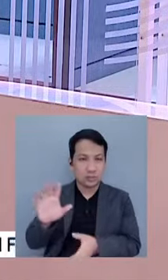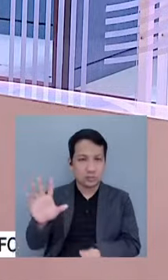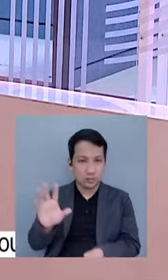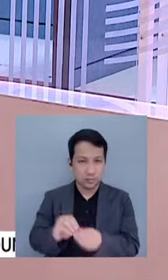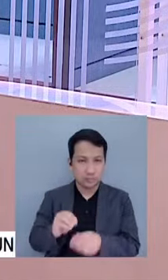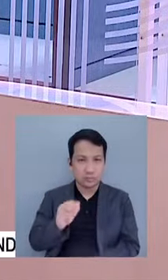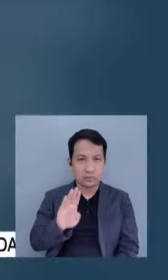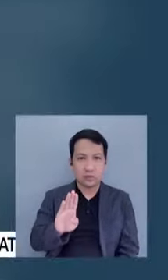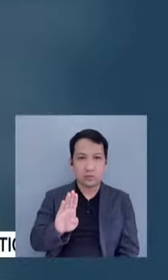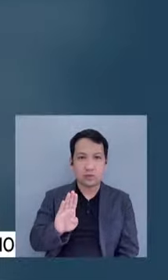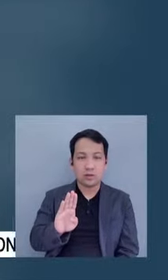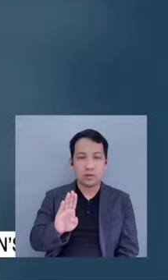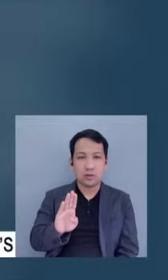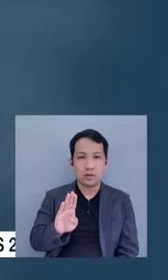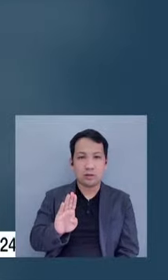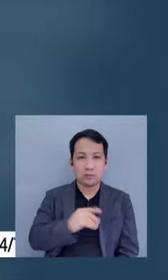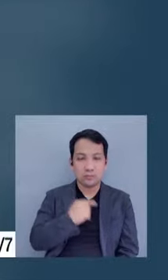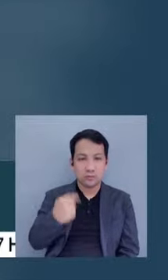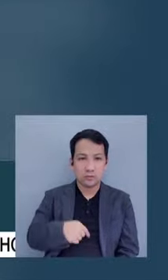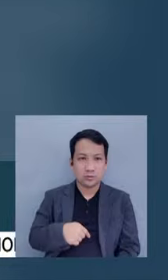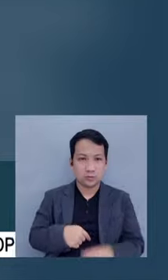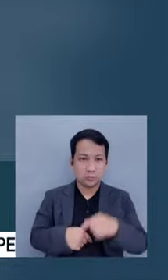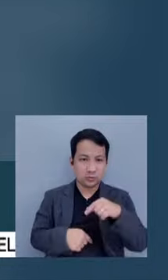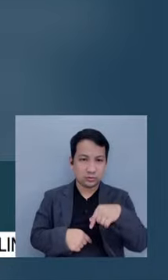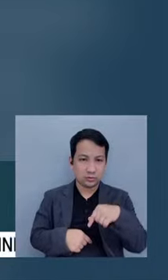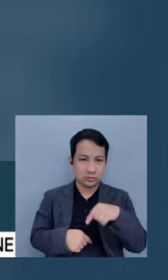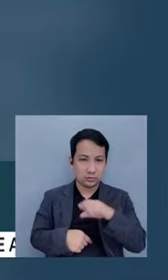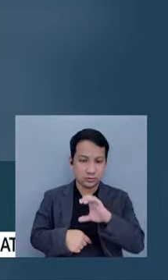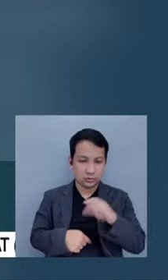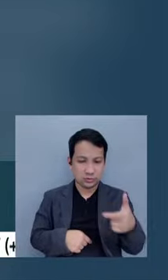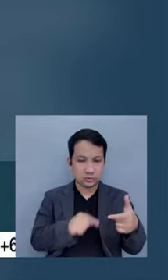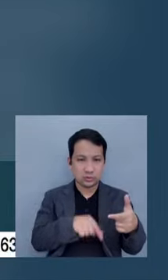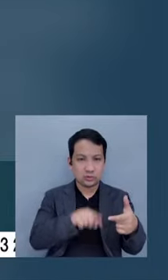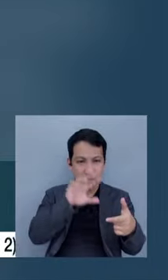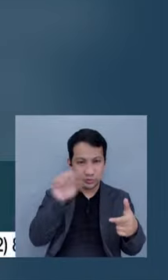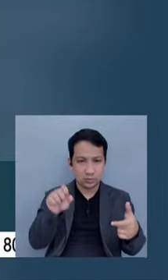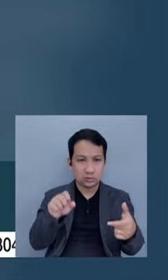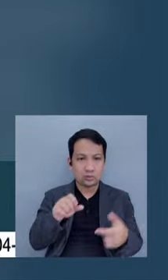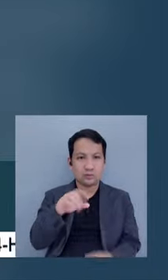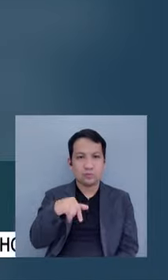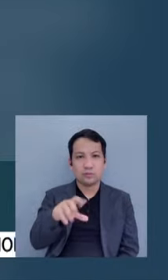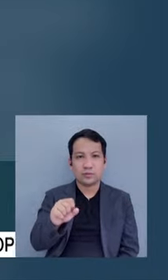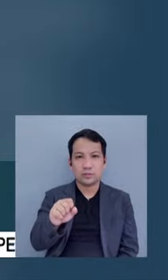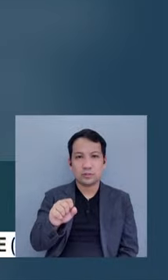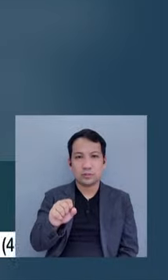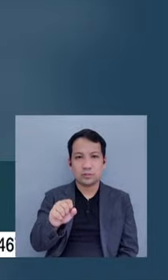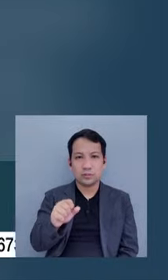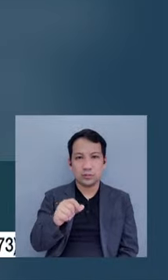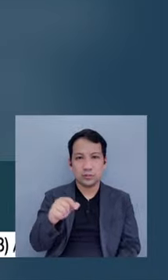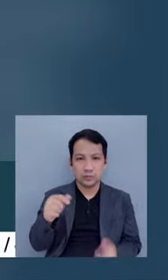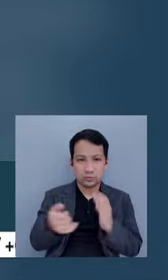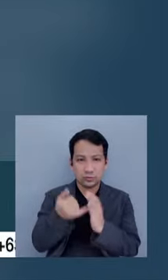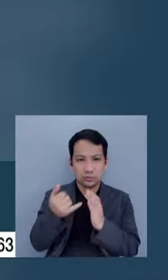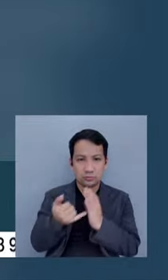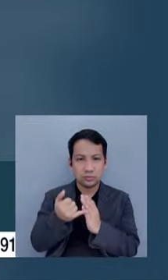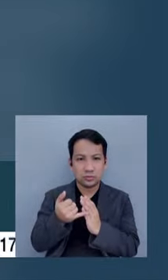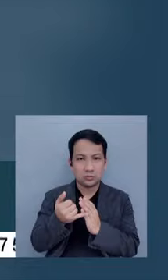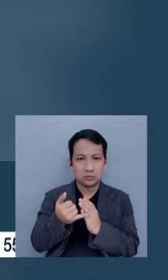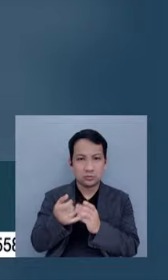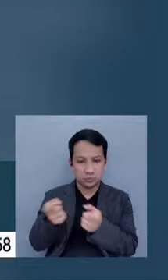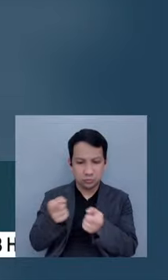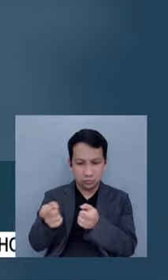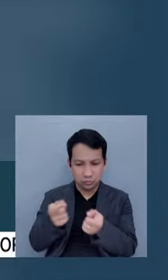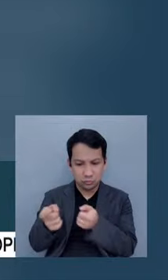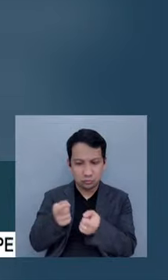last week, Chinese Foreign Ministry spokesperson Hua Chunying claimed Journalists taking part in resupply missions are